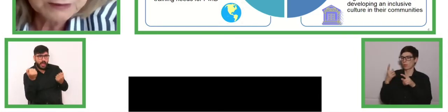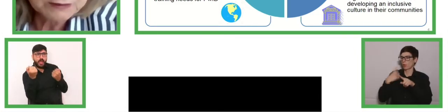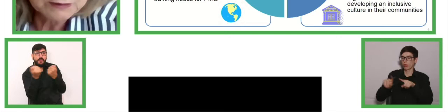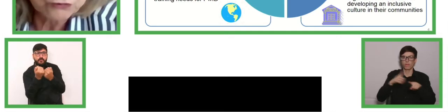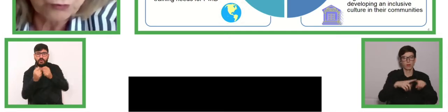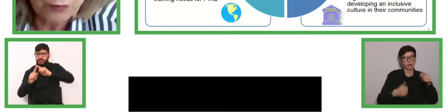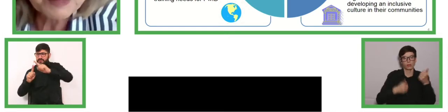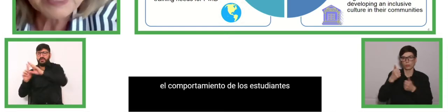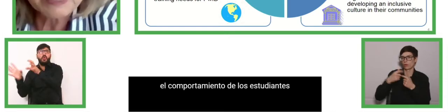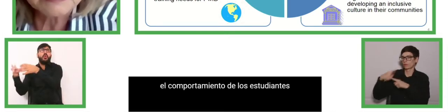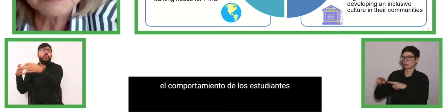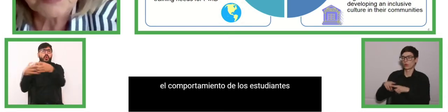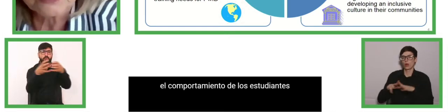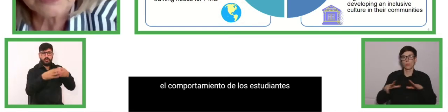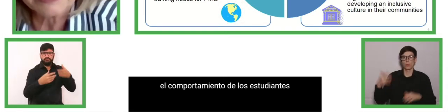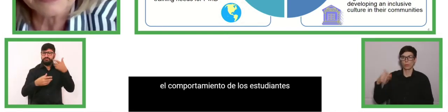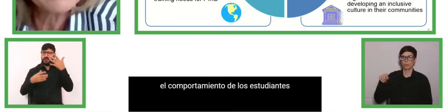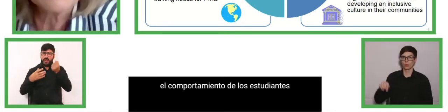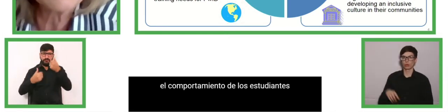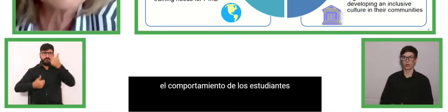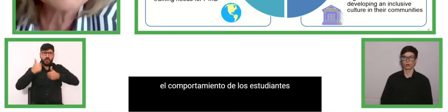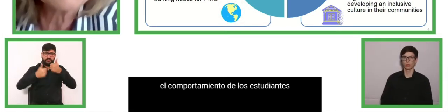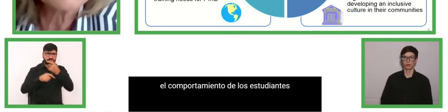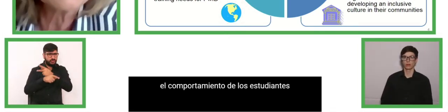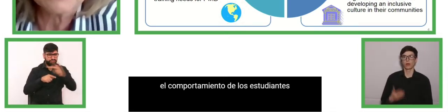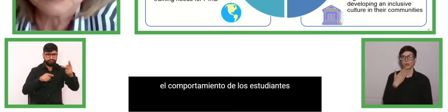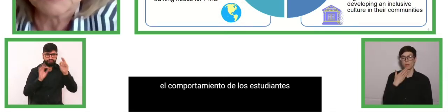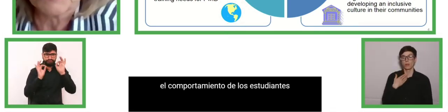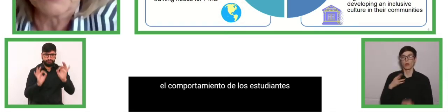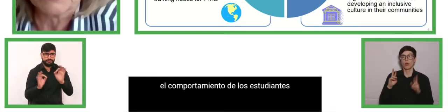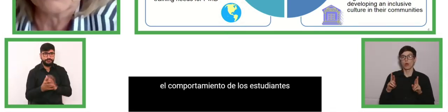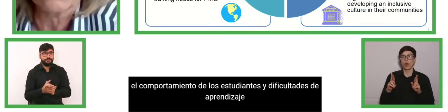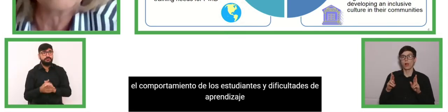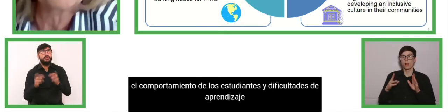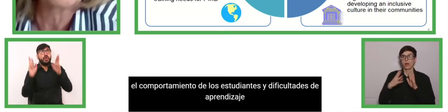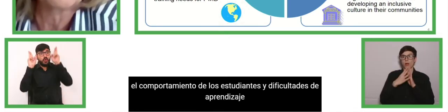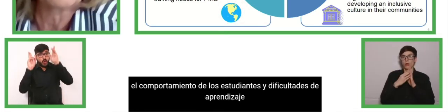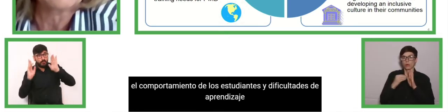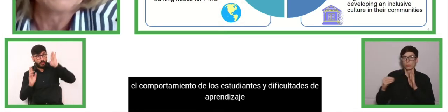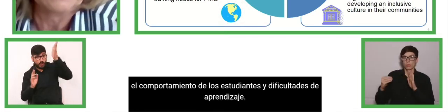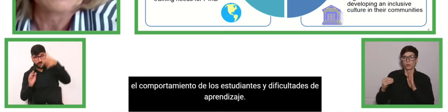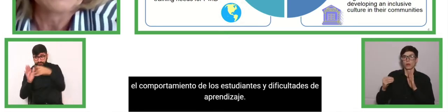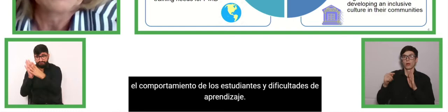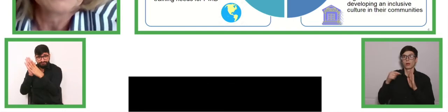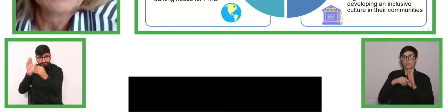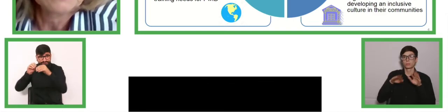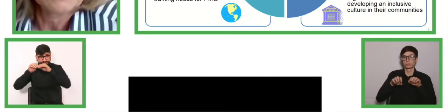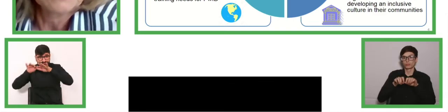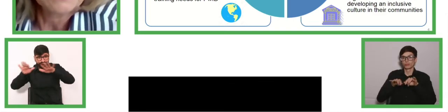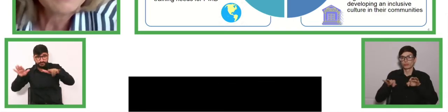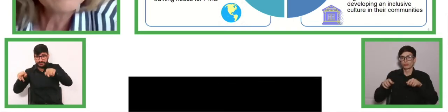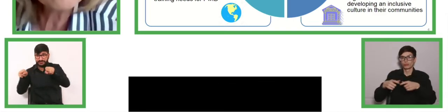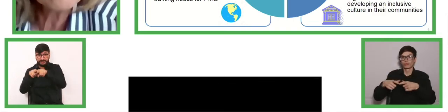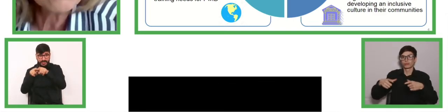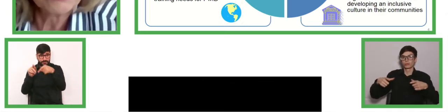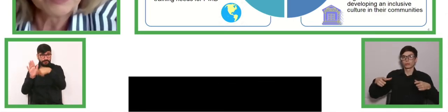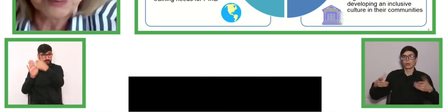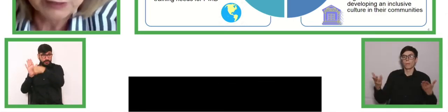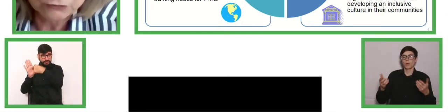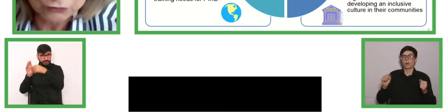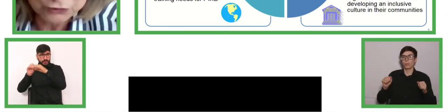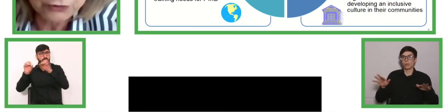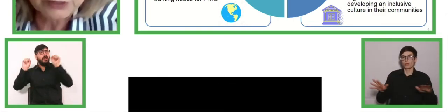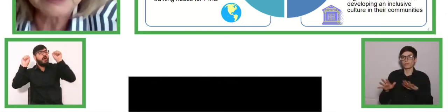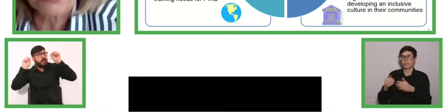we expect to replicate this model in any countries with similar job training needs. How? We